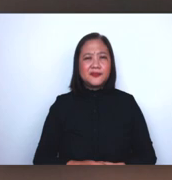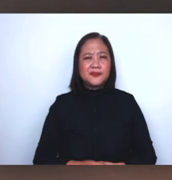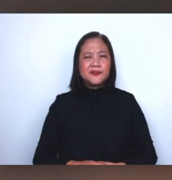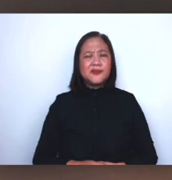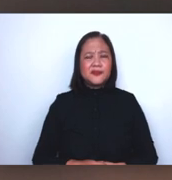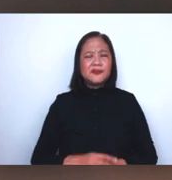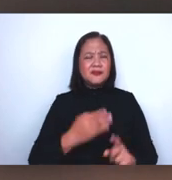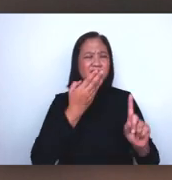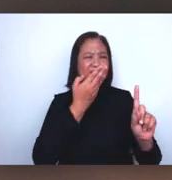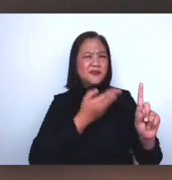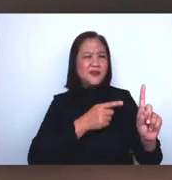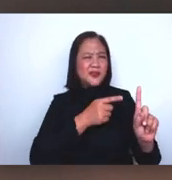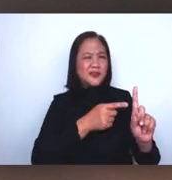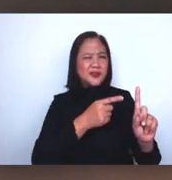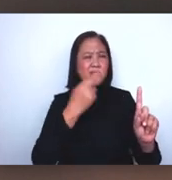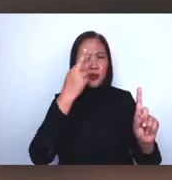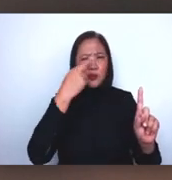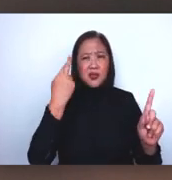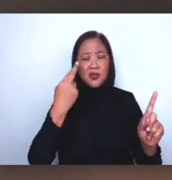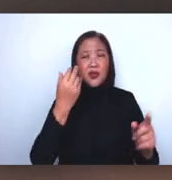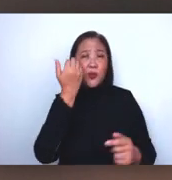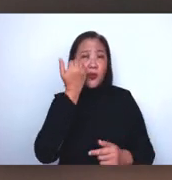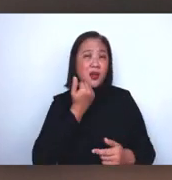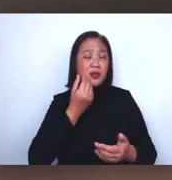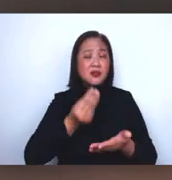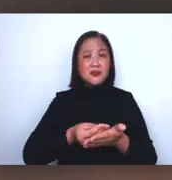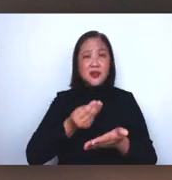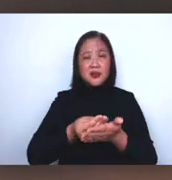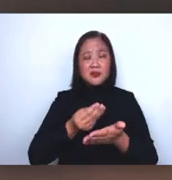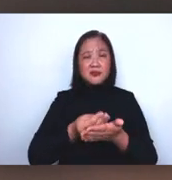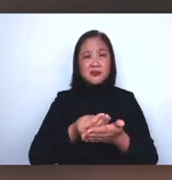He was short of money